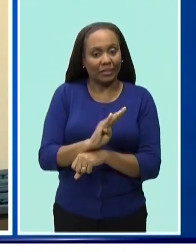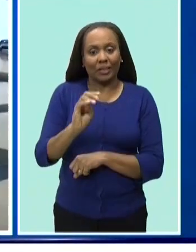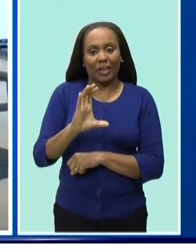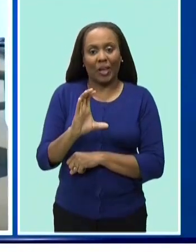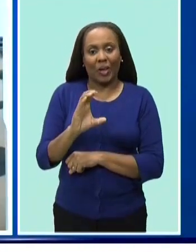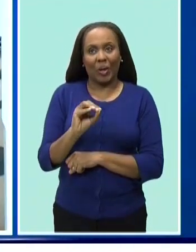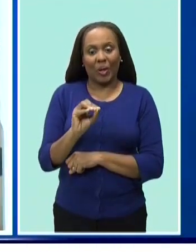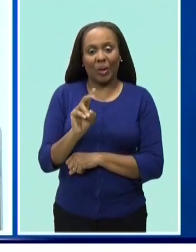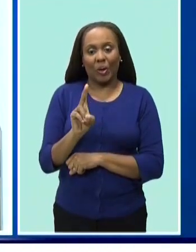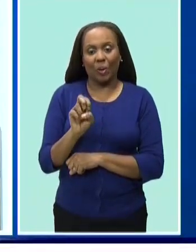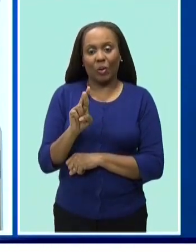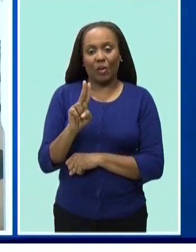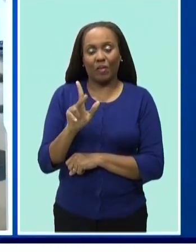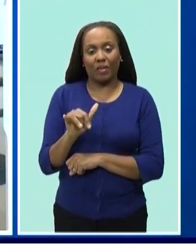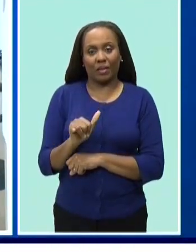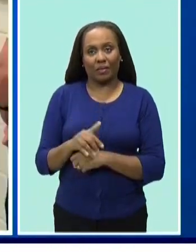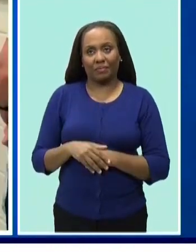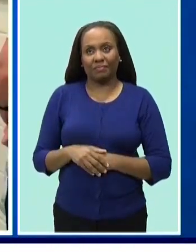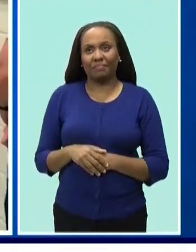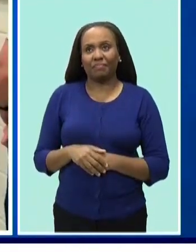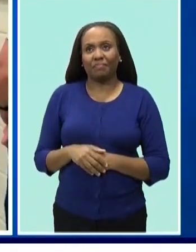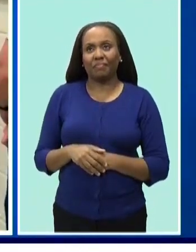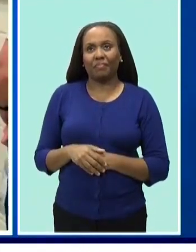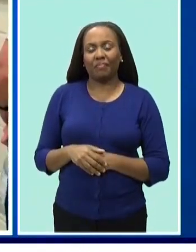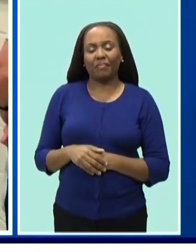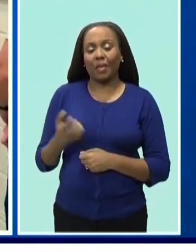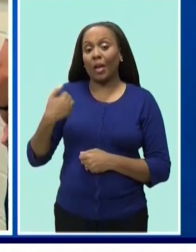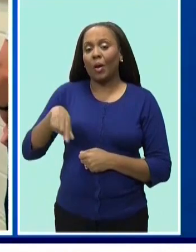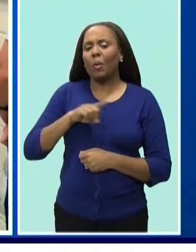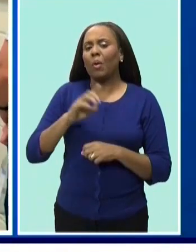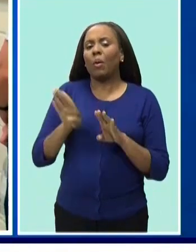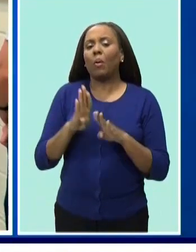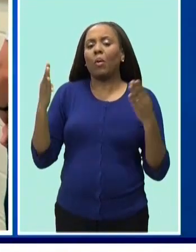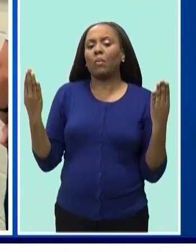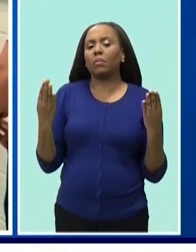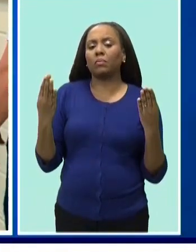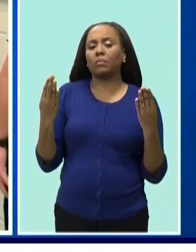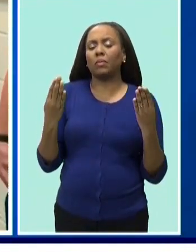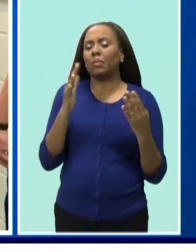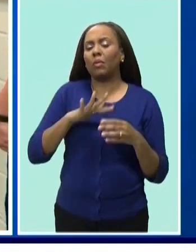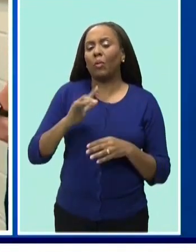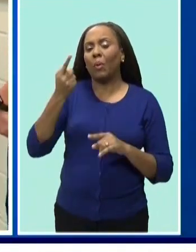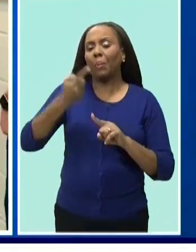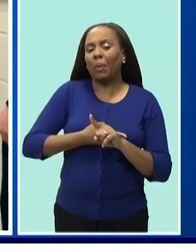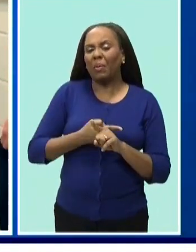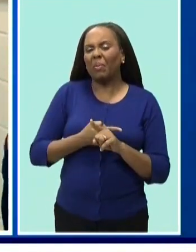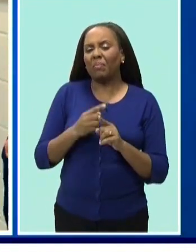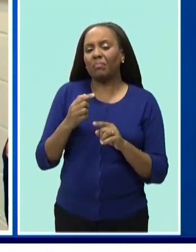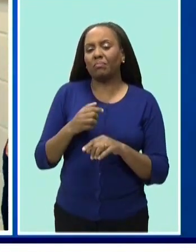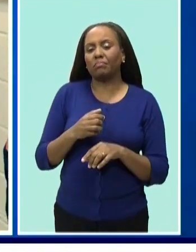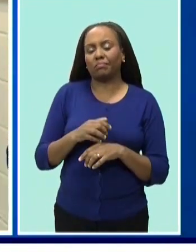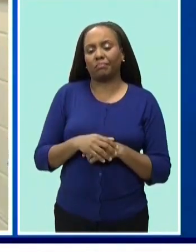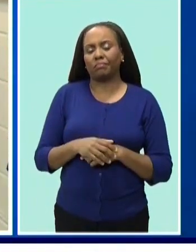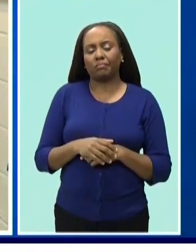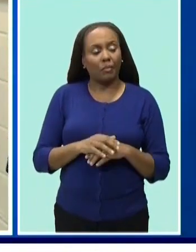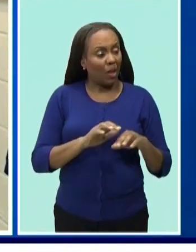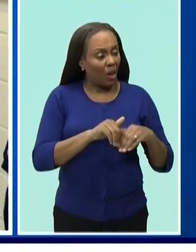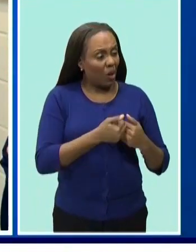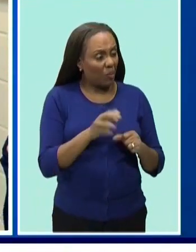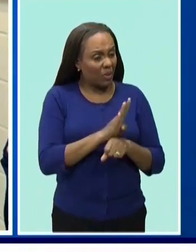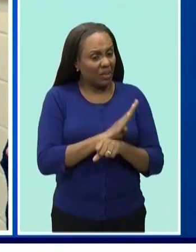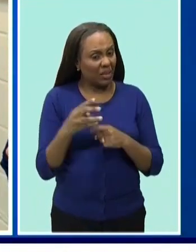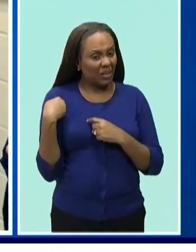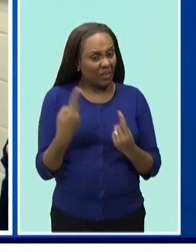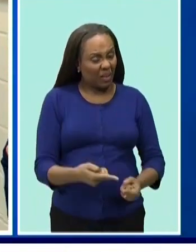the students live. We've been open for almost a month now, since the beginning of March. And how has business been so far? Business